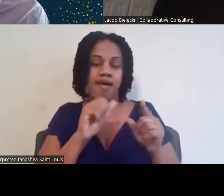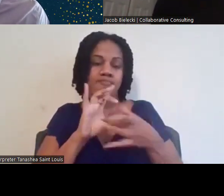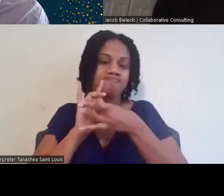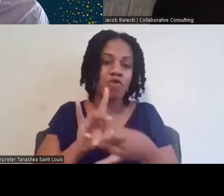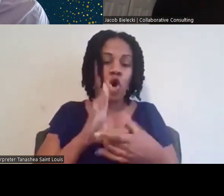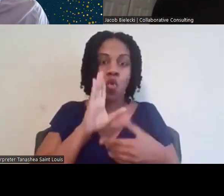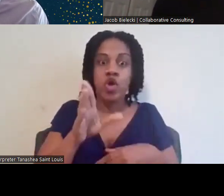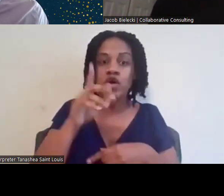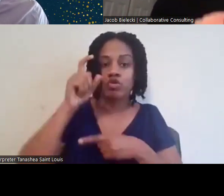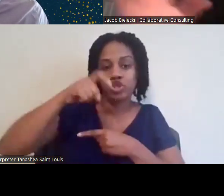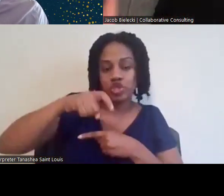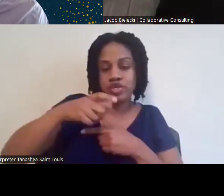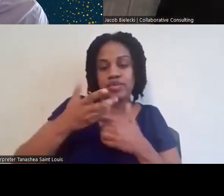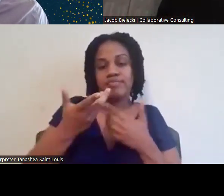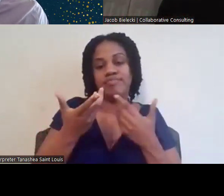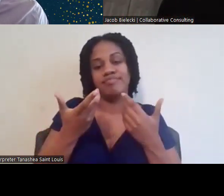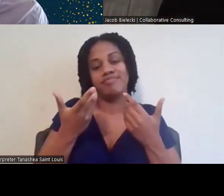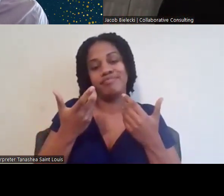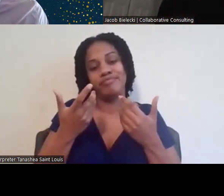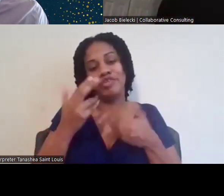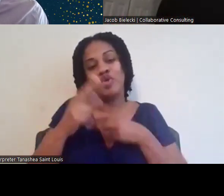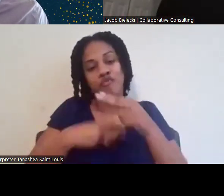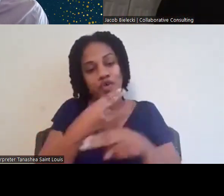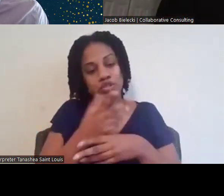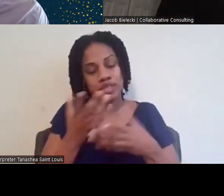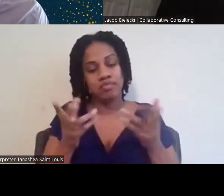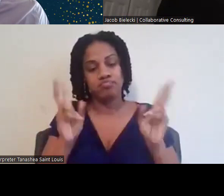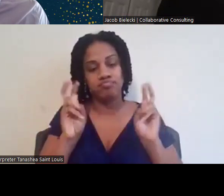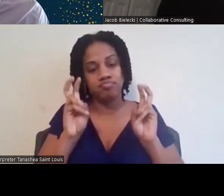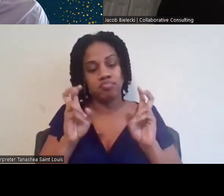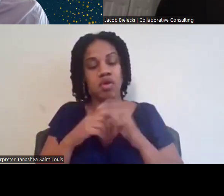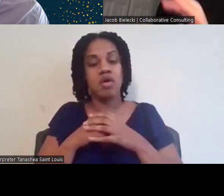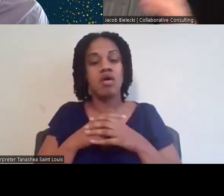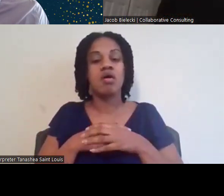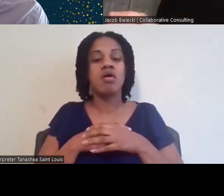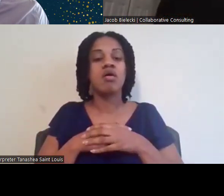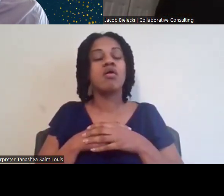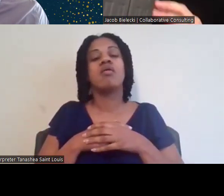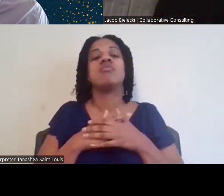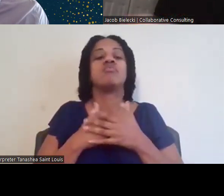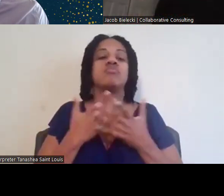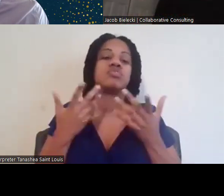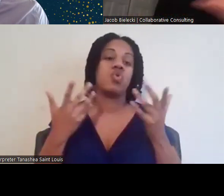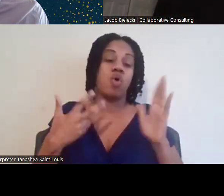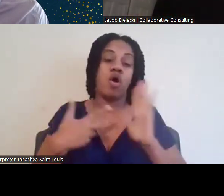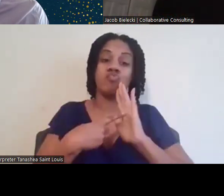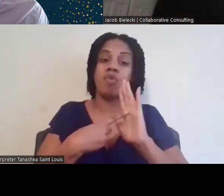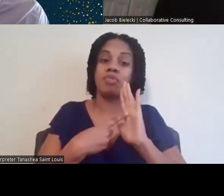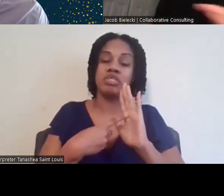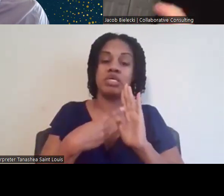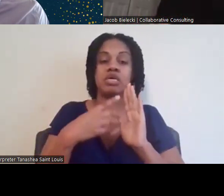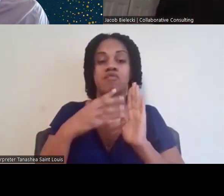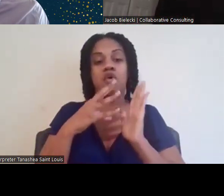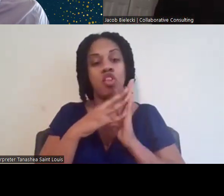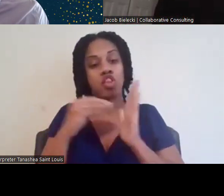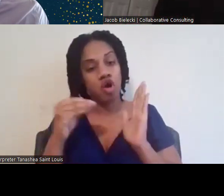will or should happen universally. So, what these sort of represent what we heard and learned both from the